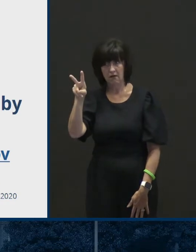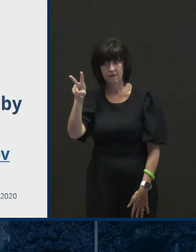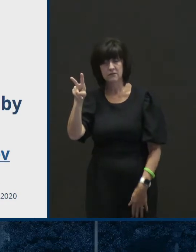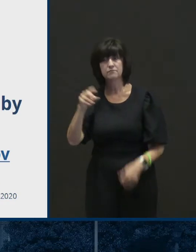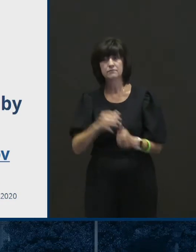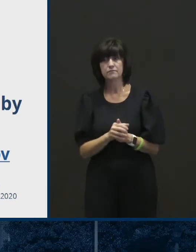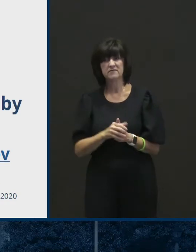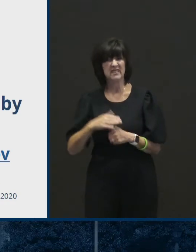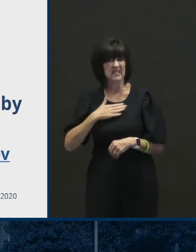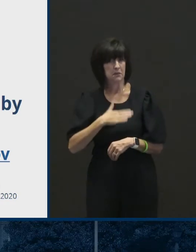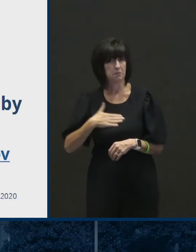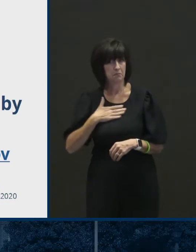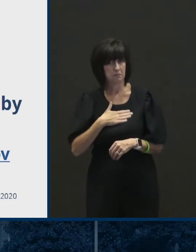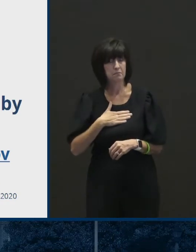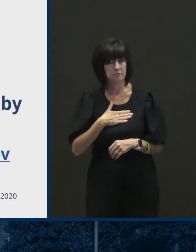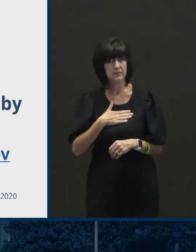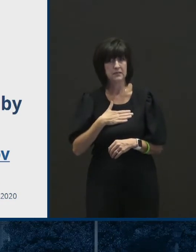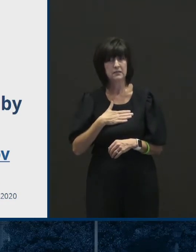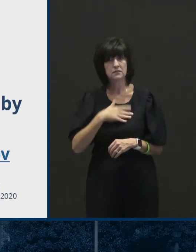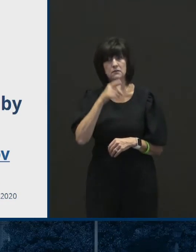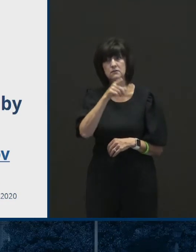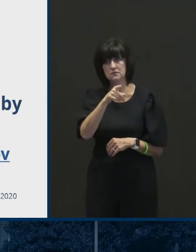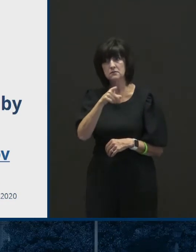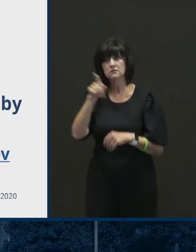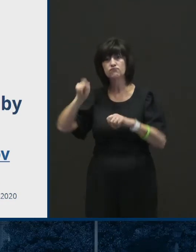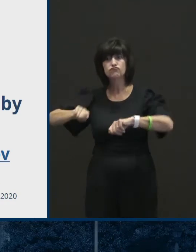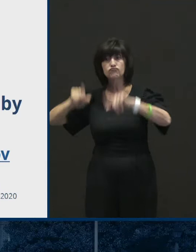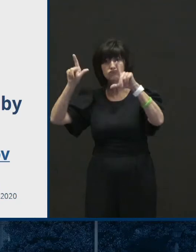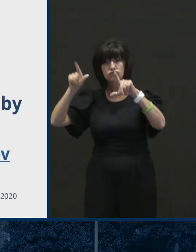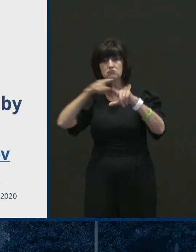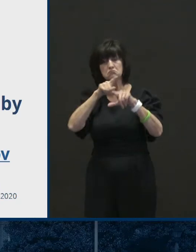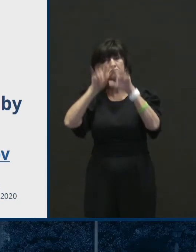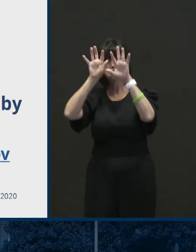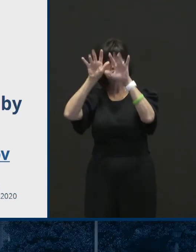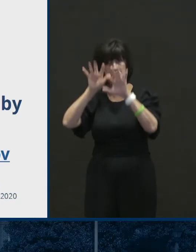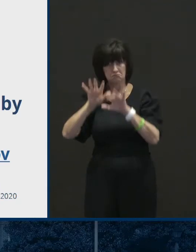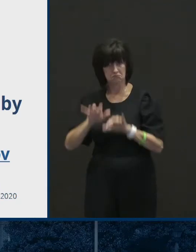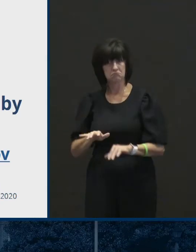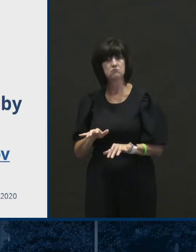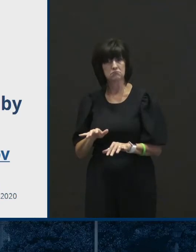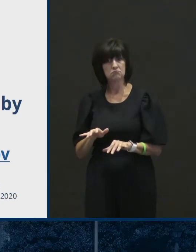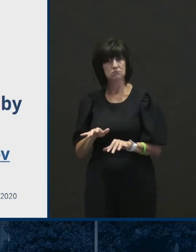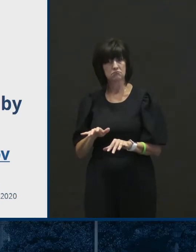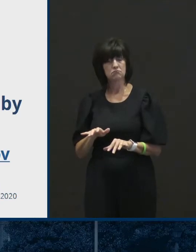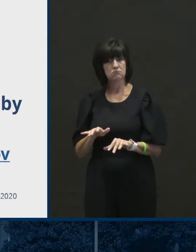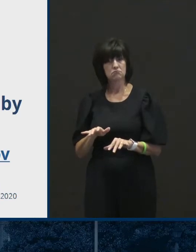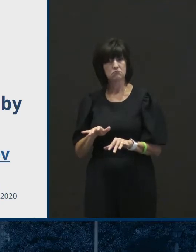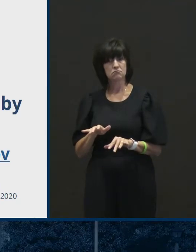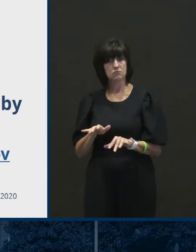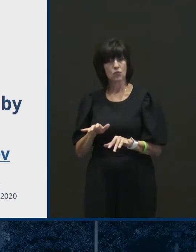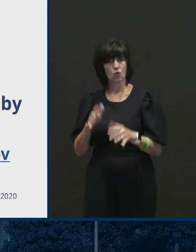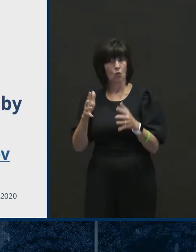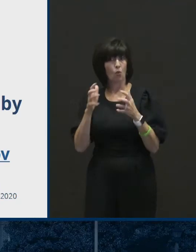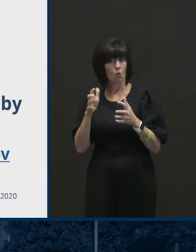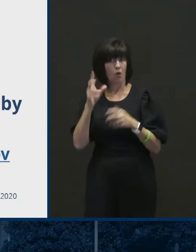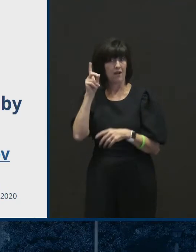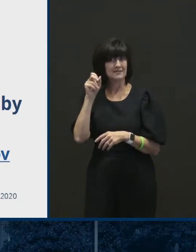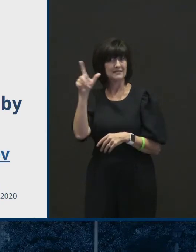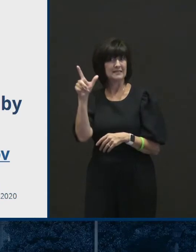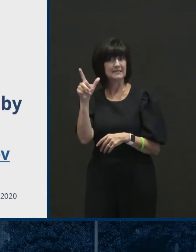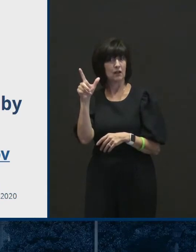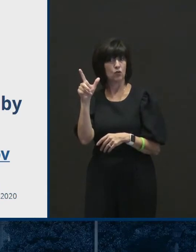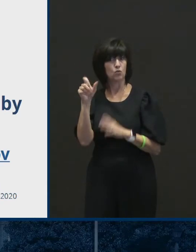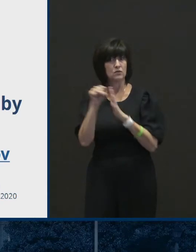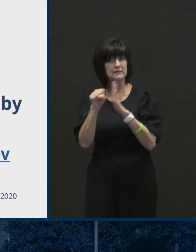my2020census.gov. Please go and complete your census so that the state of Delaware can get as many people as live